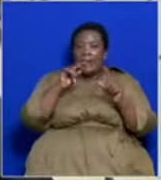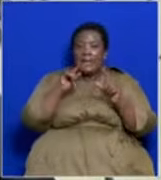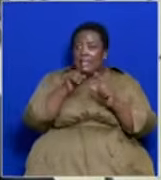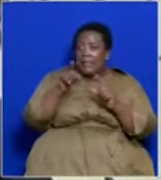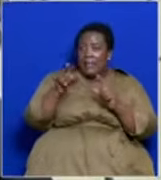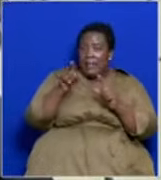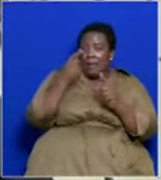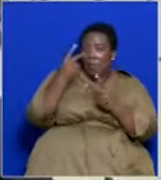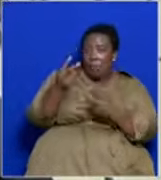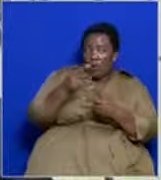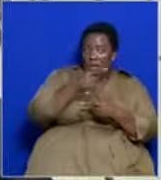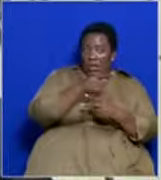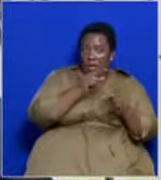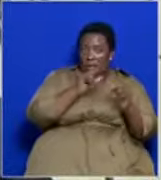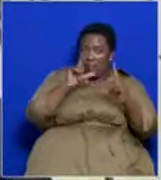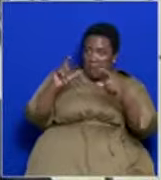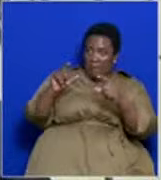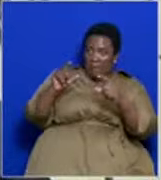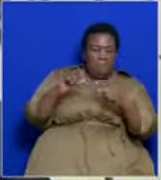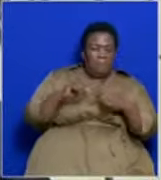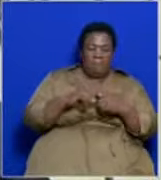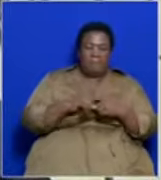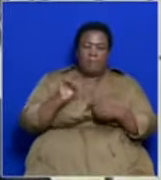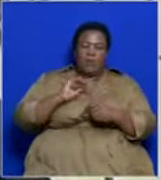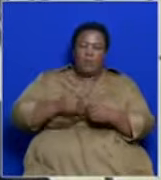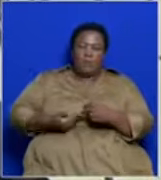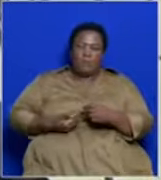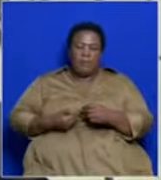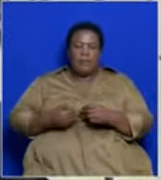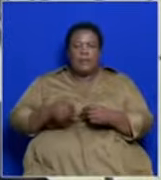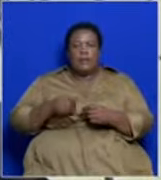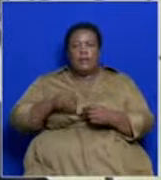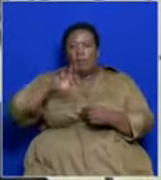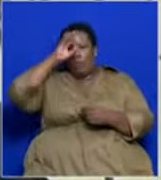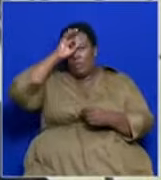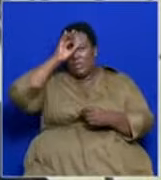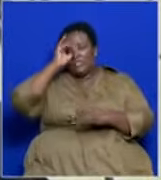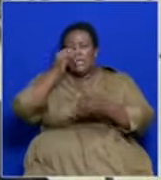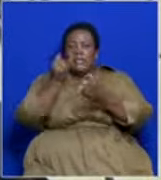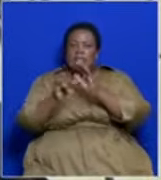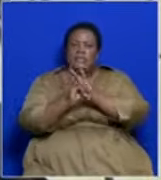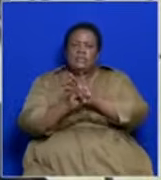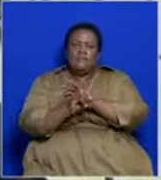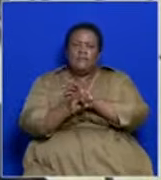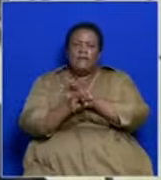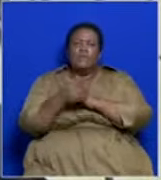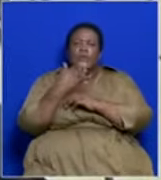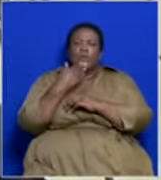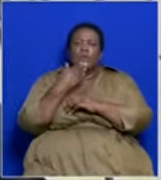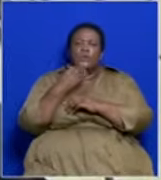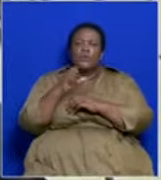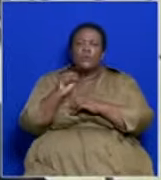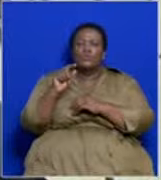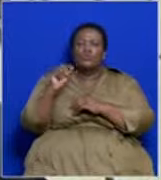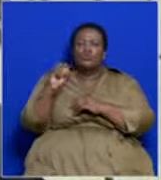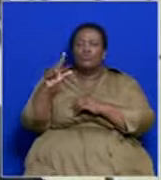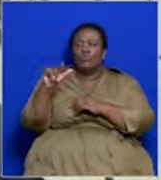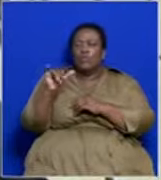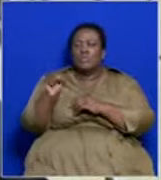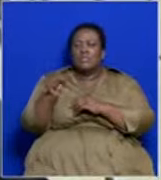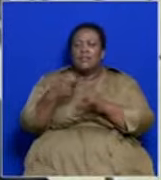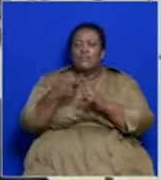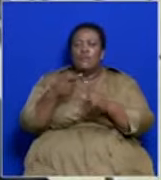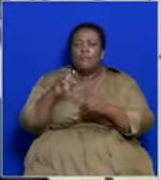officer, who has been identified as Constable Stalls of EMPD, informed the